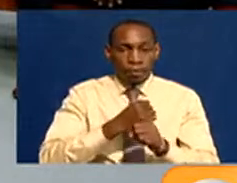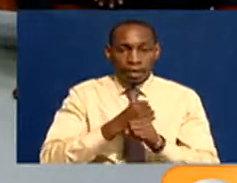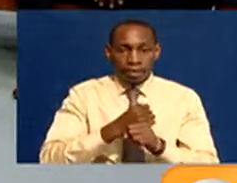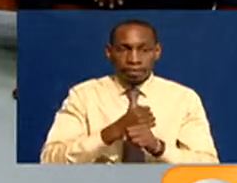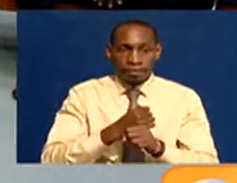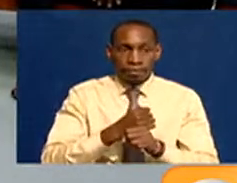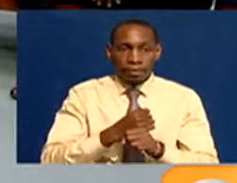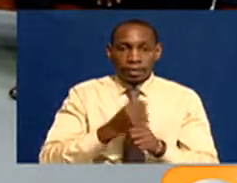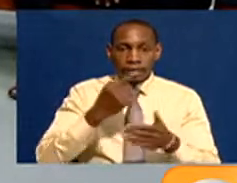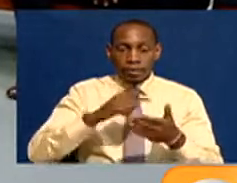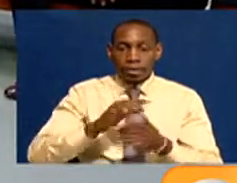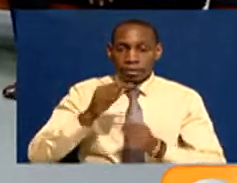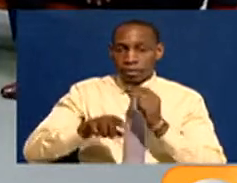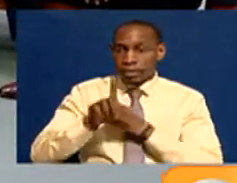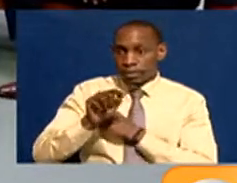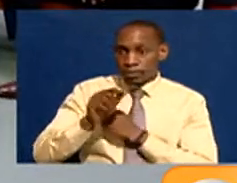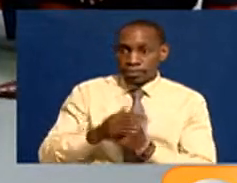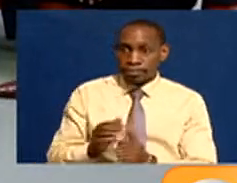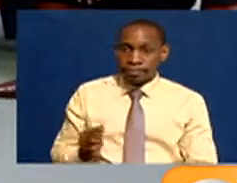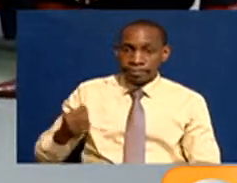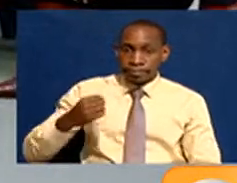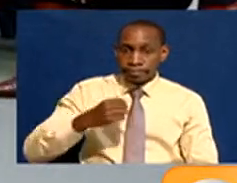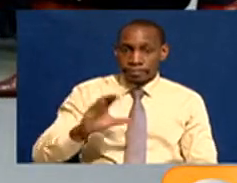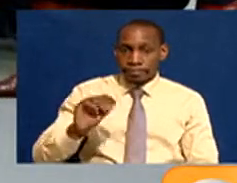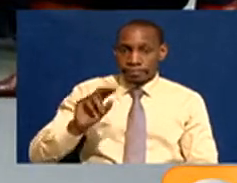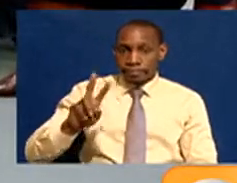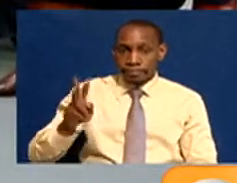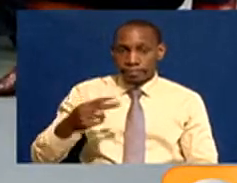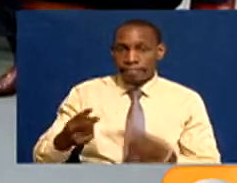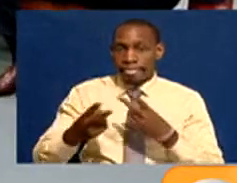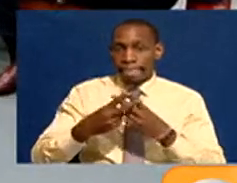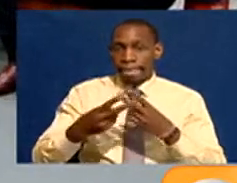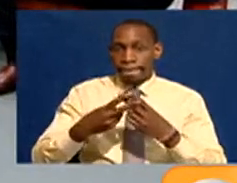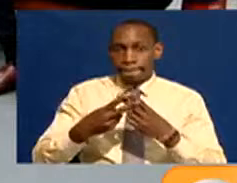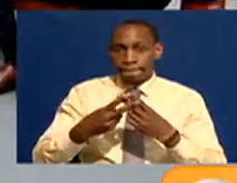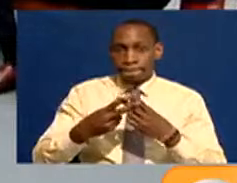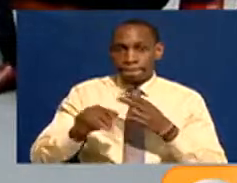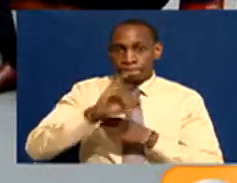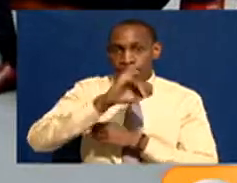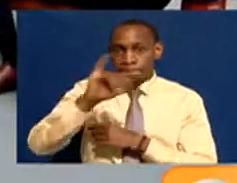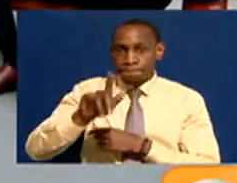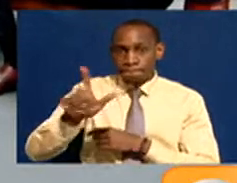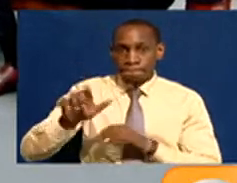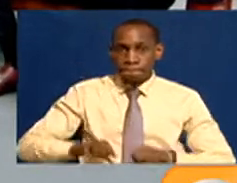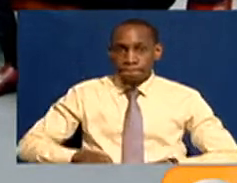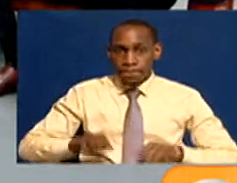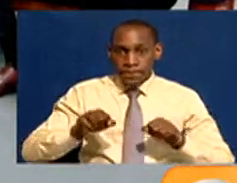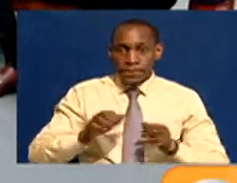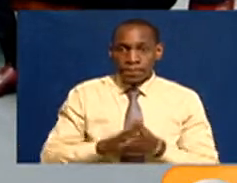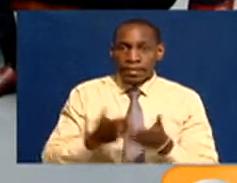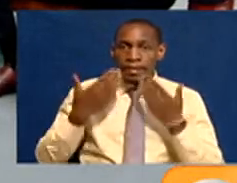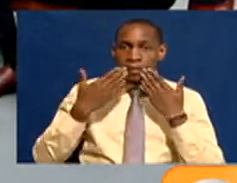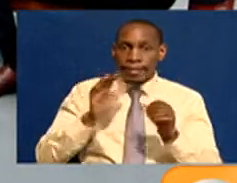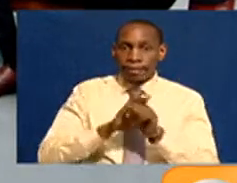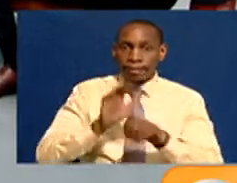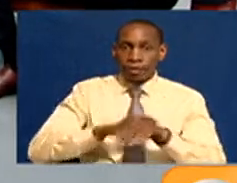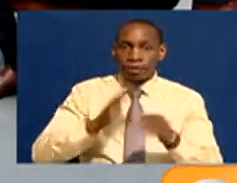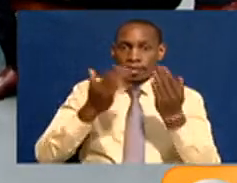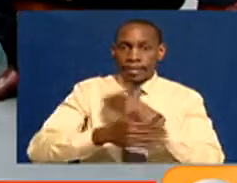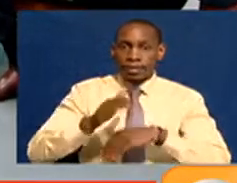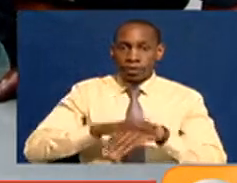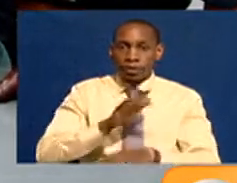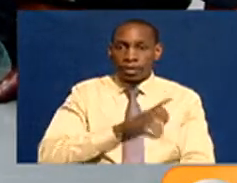right. Keep tweeting at Koinange Jeff, at Citizen TV Kenya, the hashtag JKLive. Thank you so much. Good night. Good